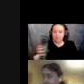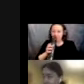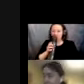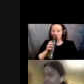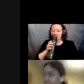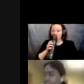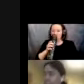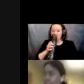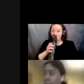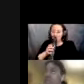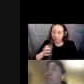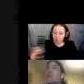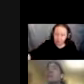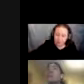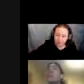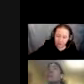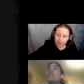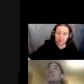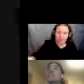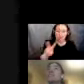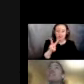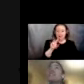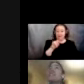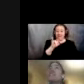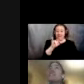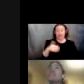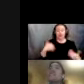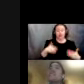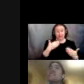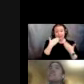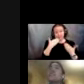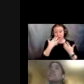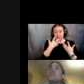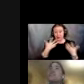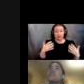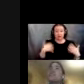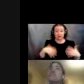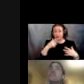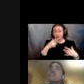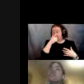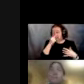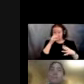Thank you so much, Selena. That was a fascinating history that I don't think has